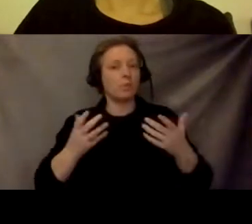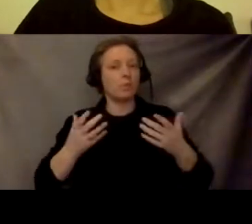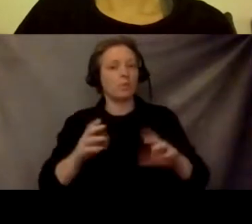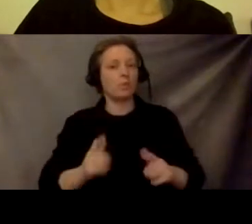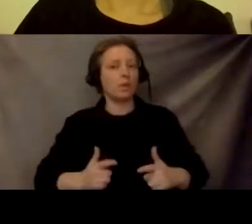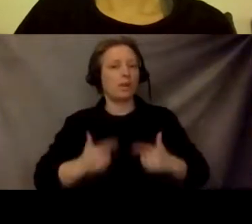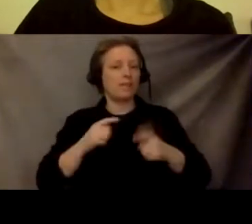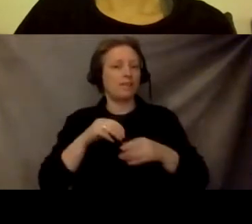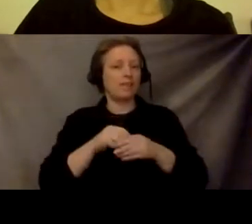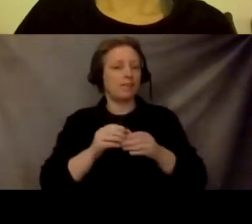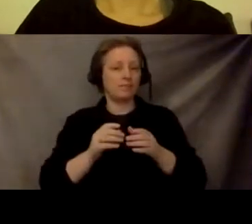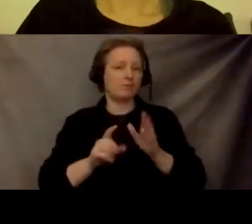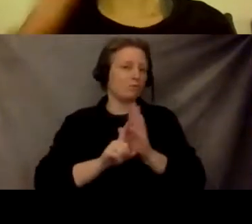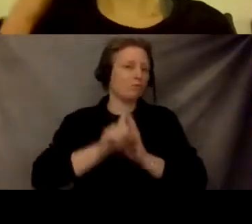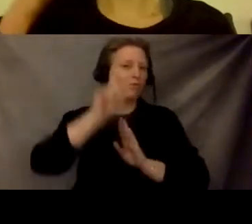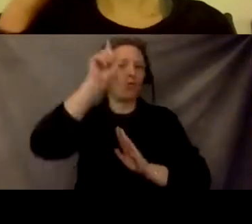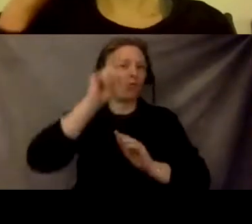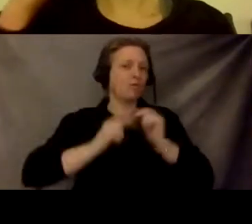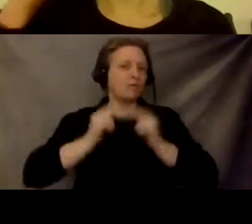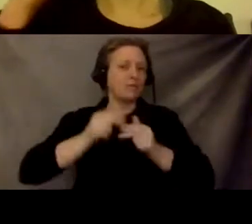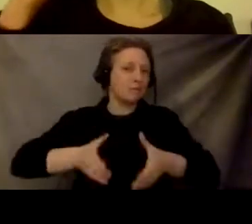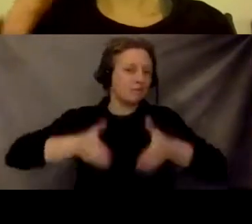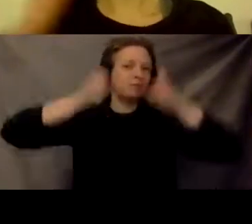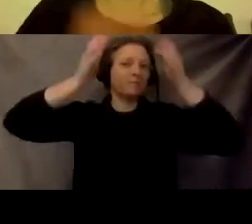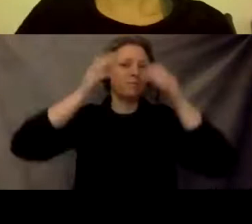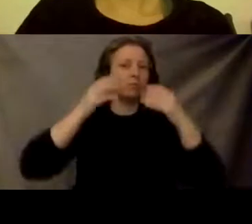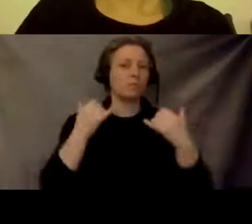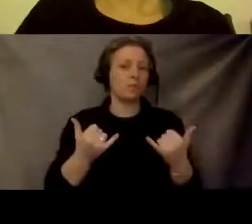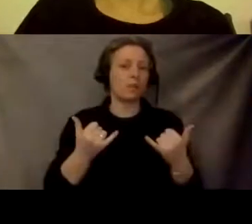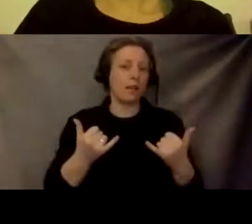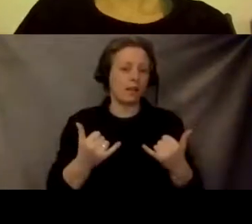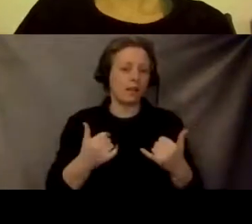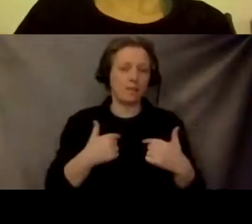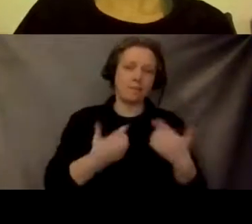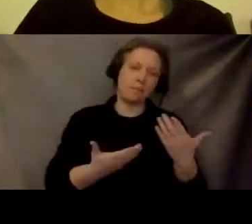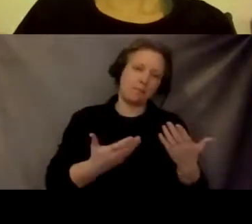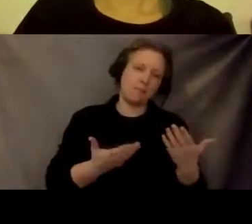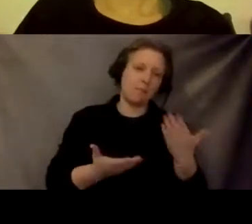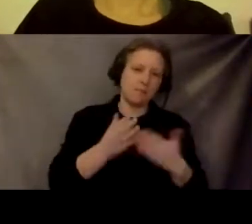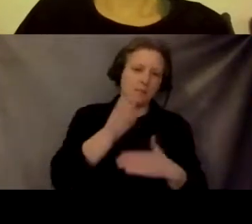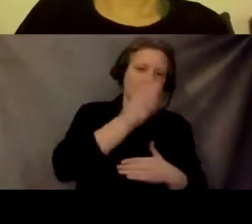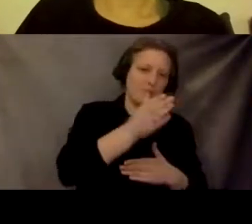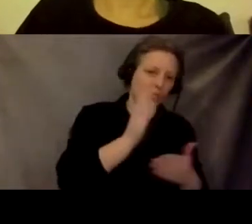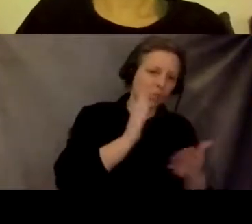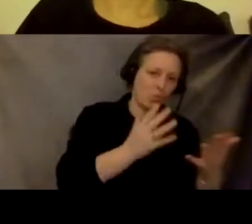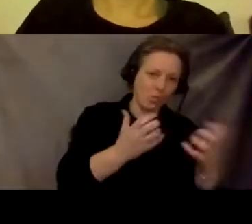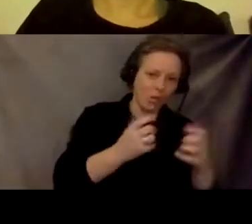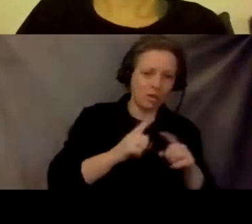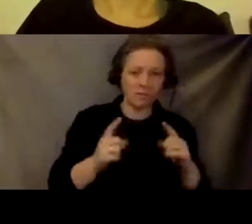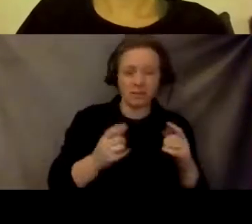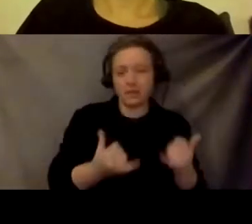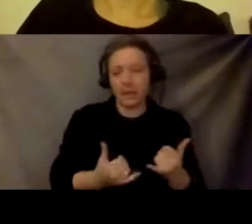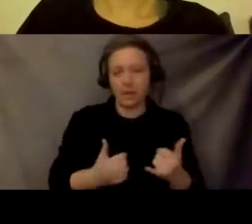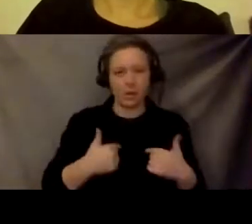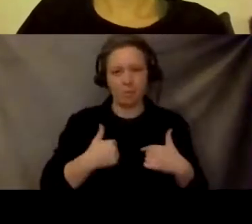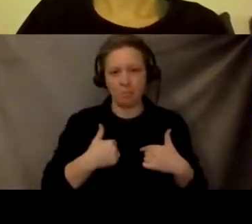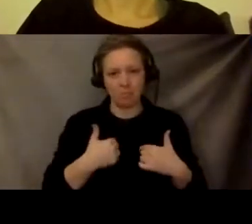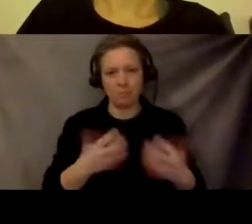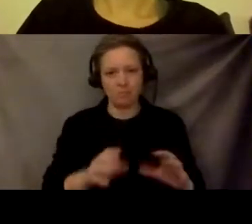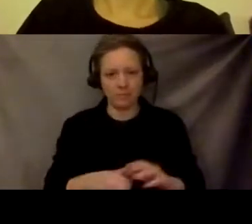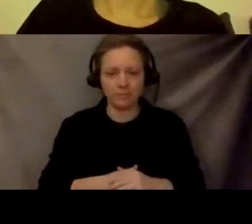near future, who knows, but not right now. So there is some ways that are uncomfortable, and they go through areas that you and I both